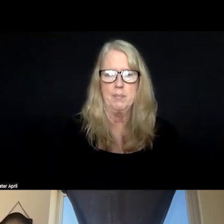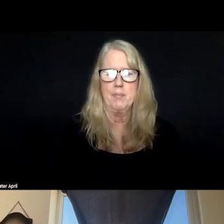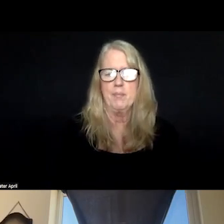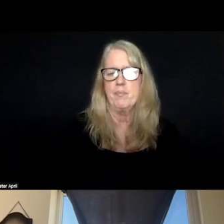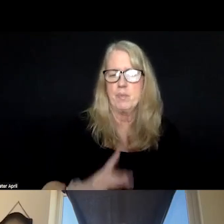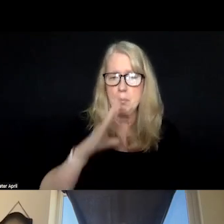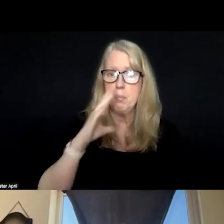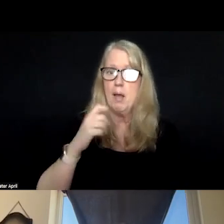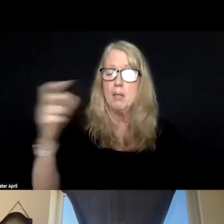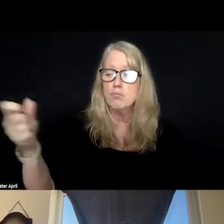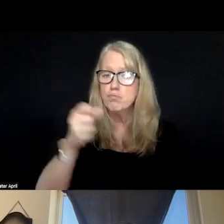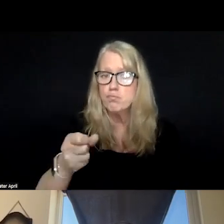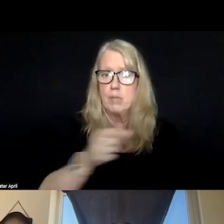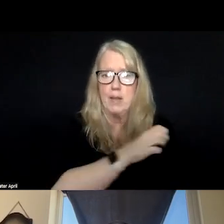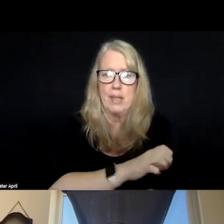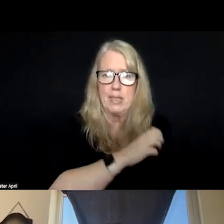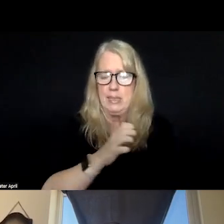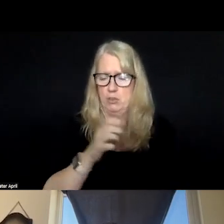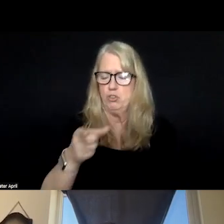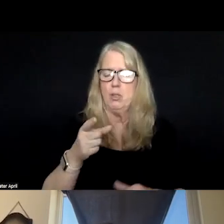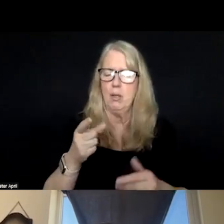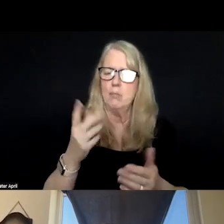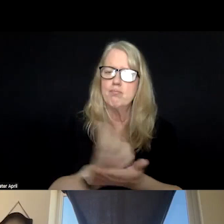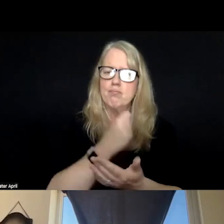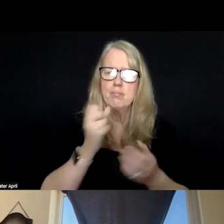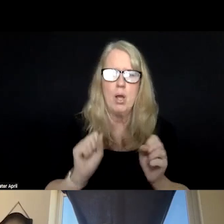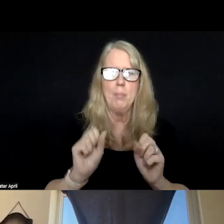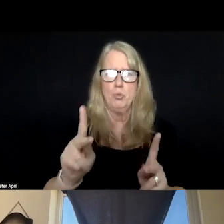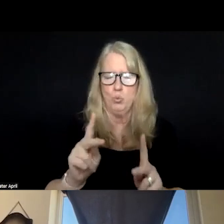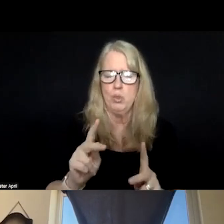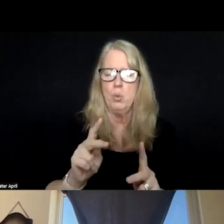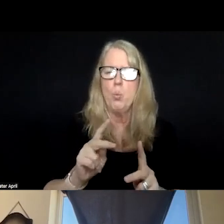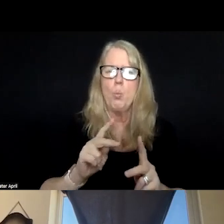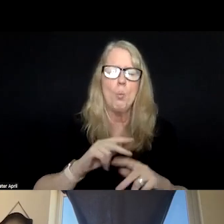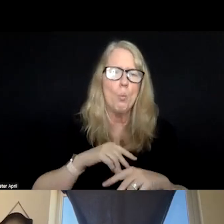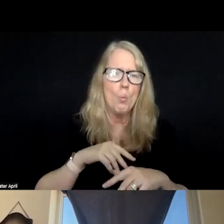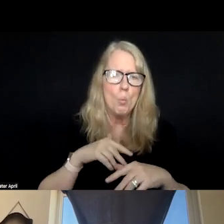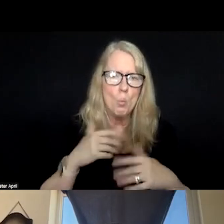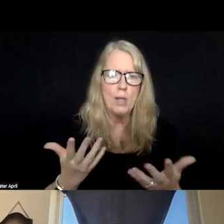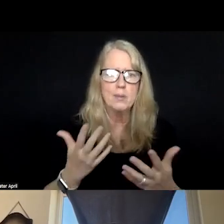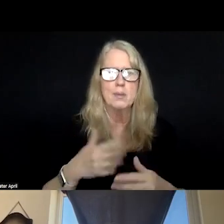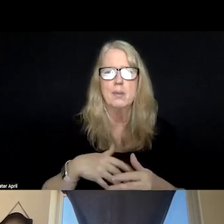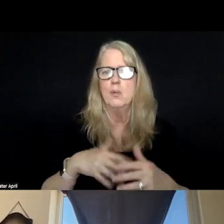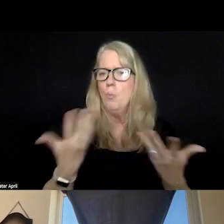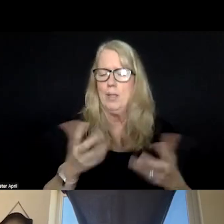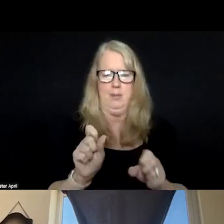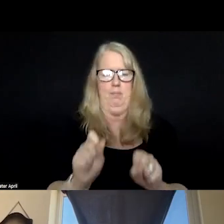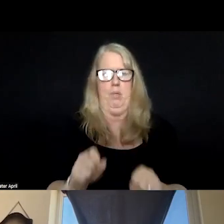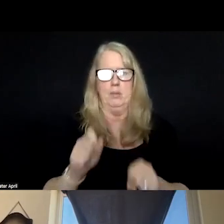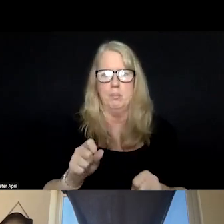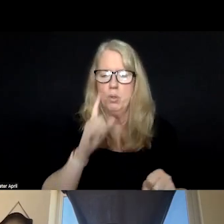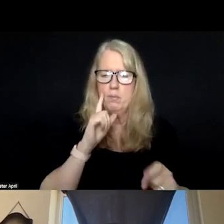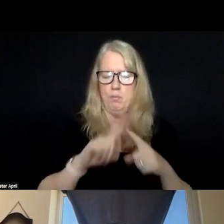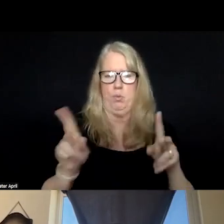clinician in, they're taking that opportunity to say, what is possible as assessment